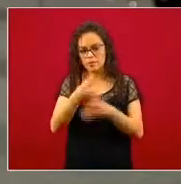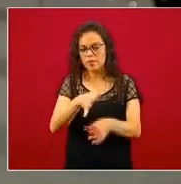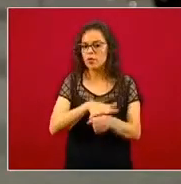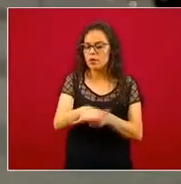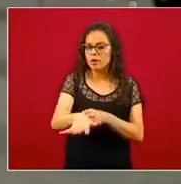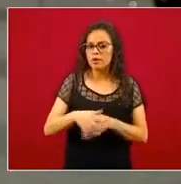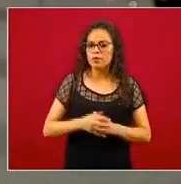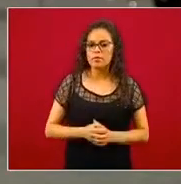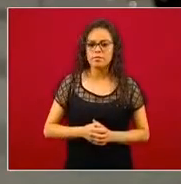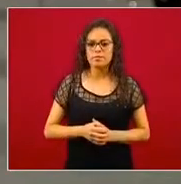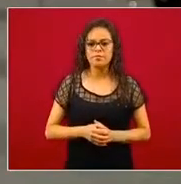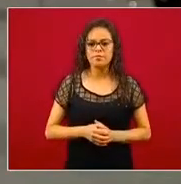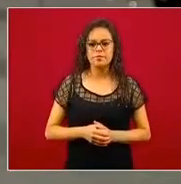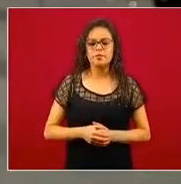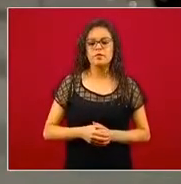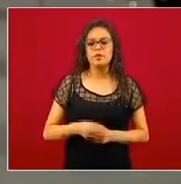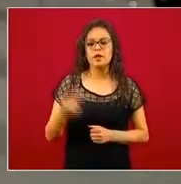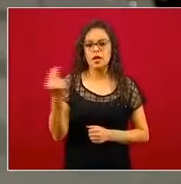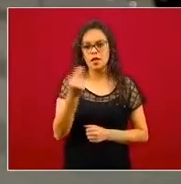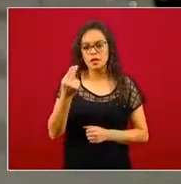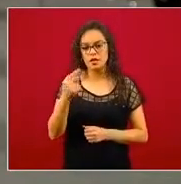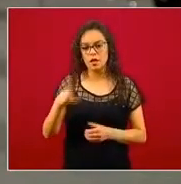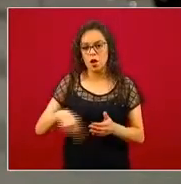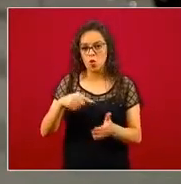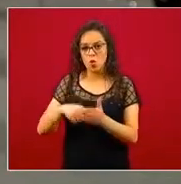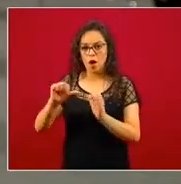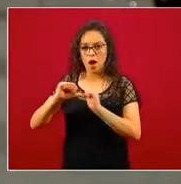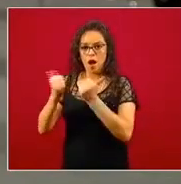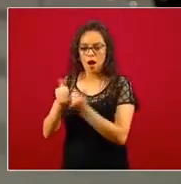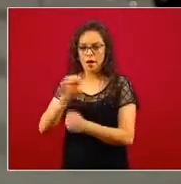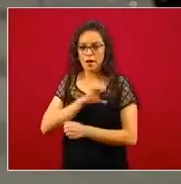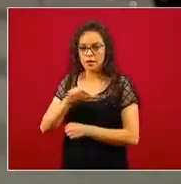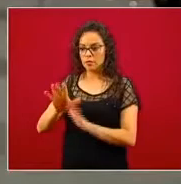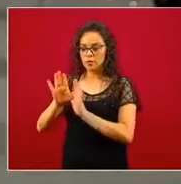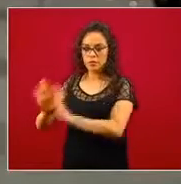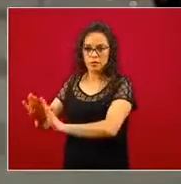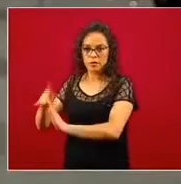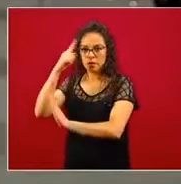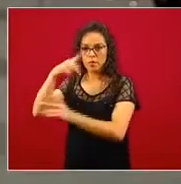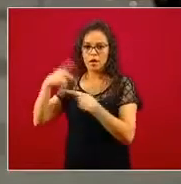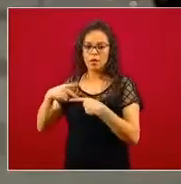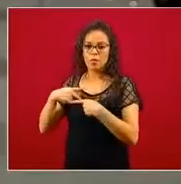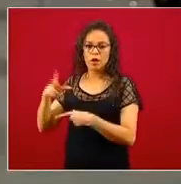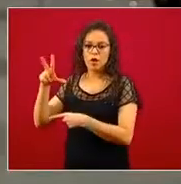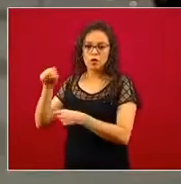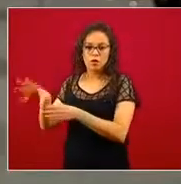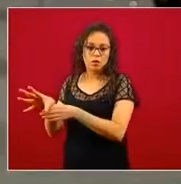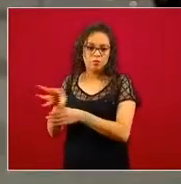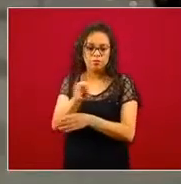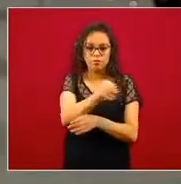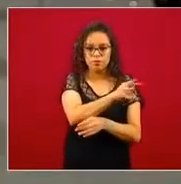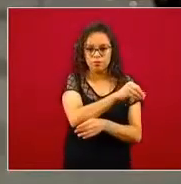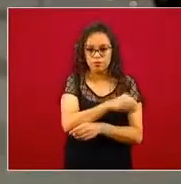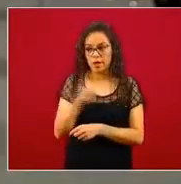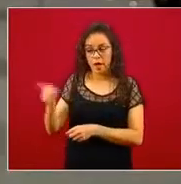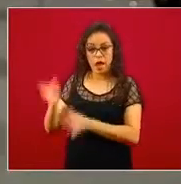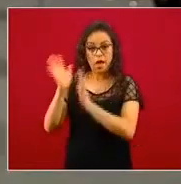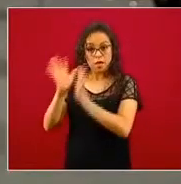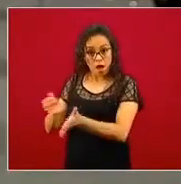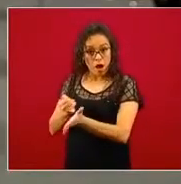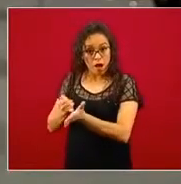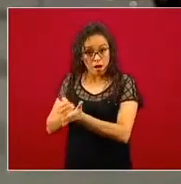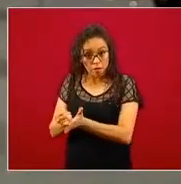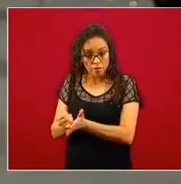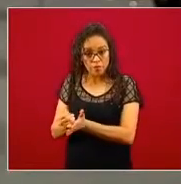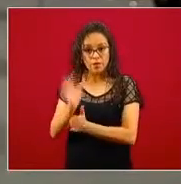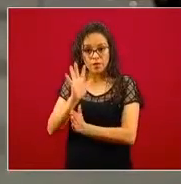know if this has been conducted on a daily basis and how many inmates are now sick with